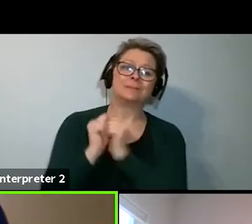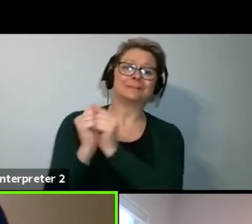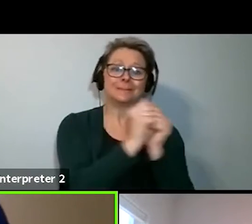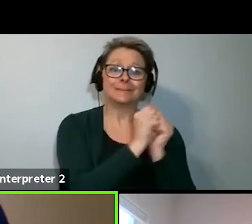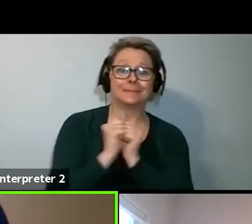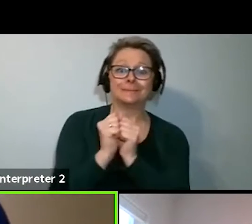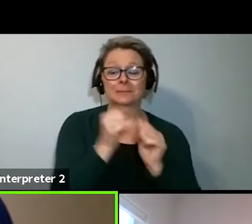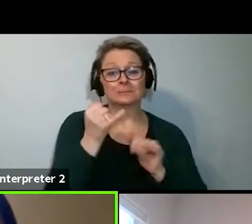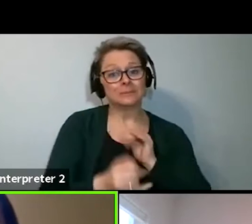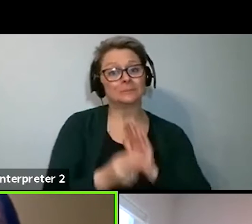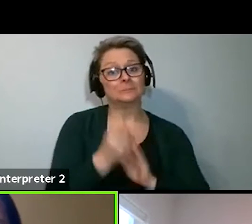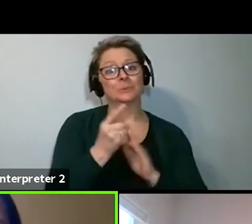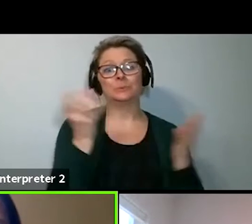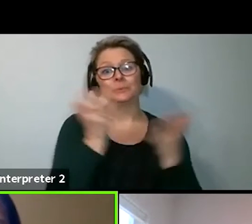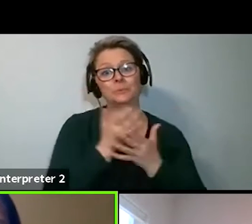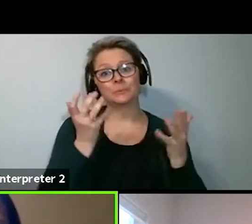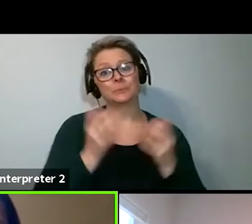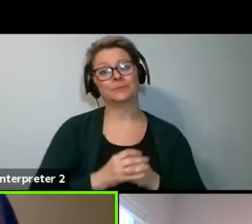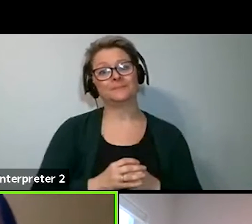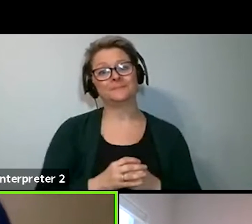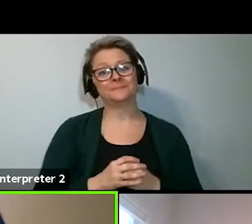no time at all.